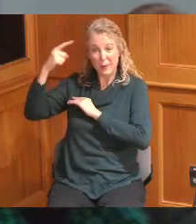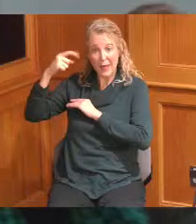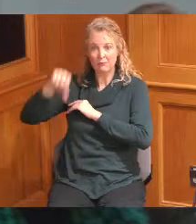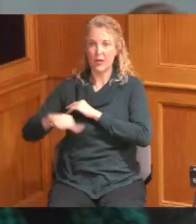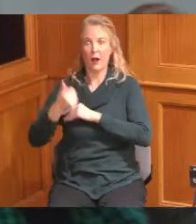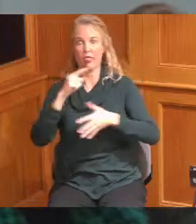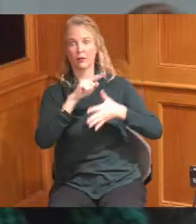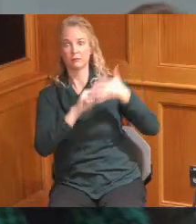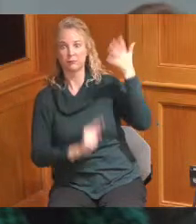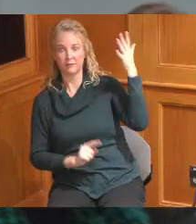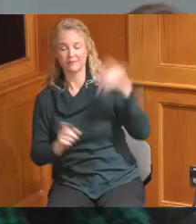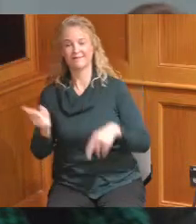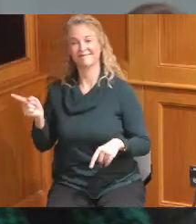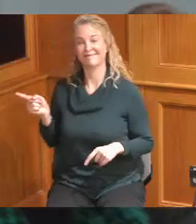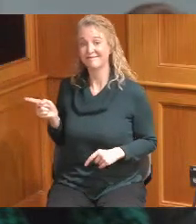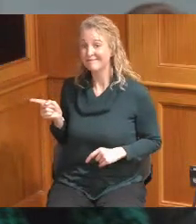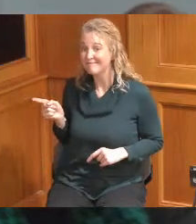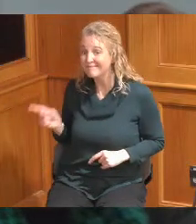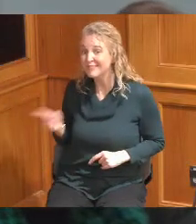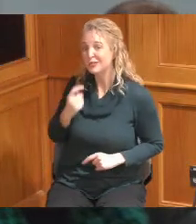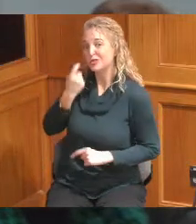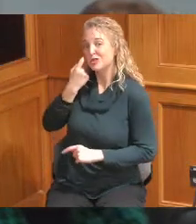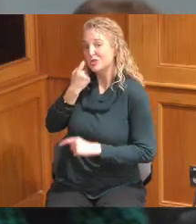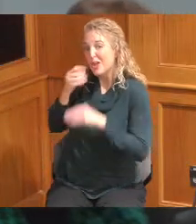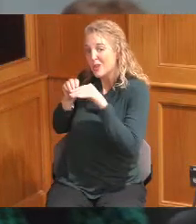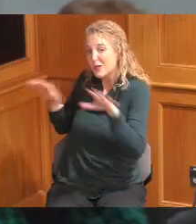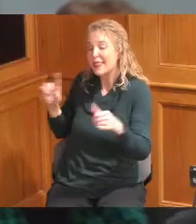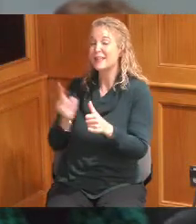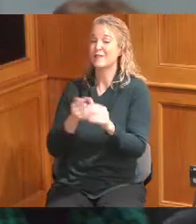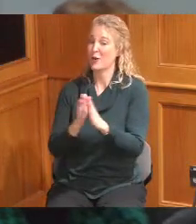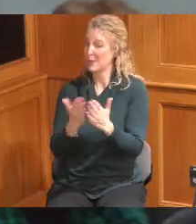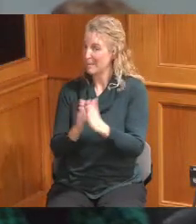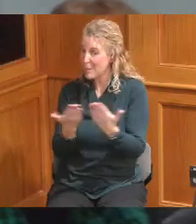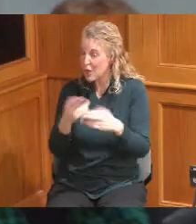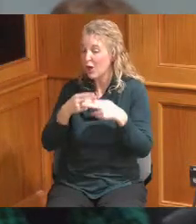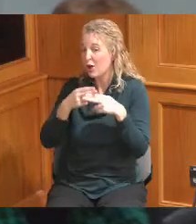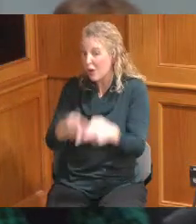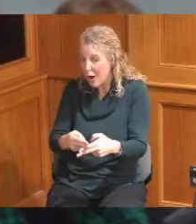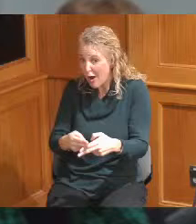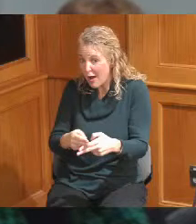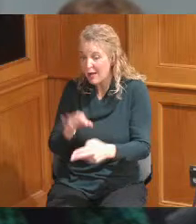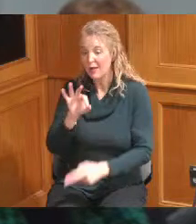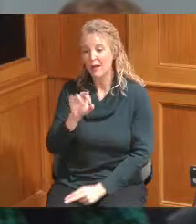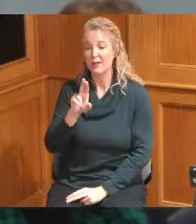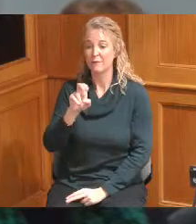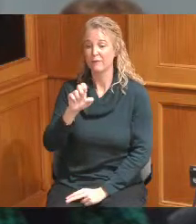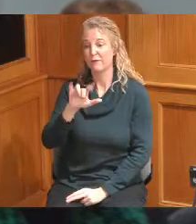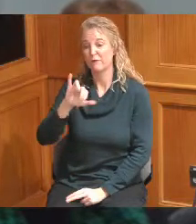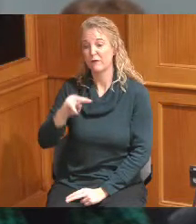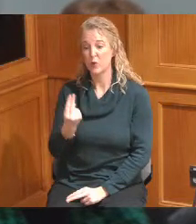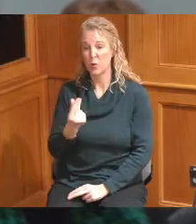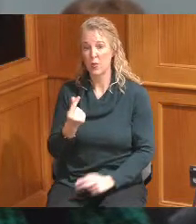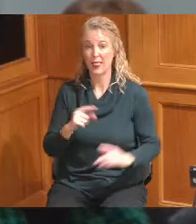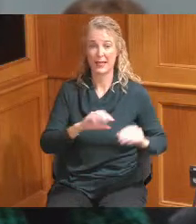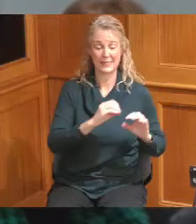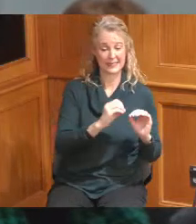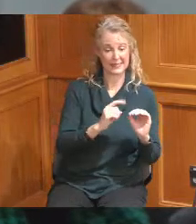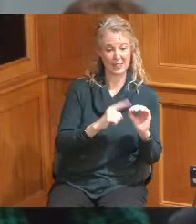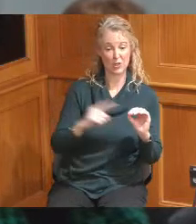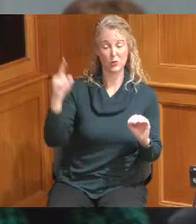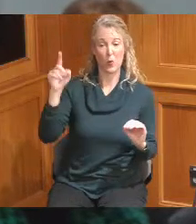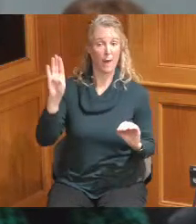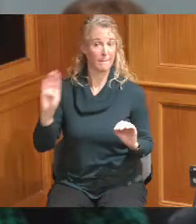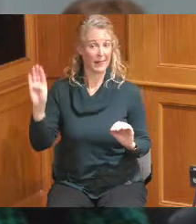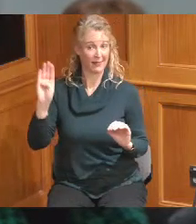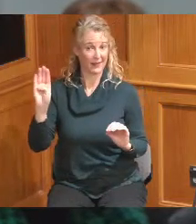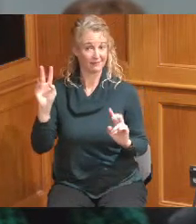others. Whereas Mr. Hightower just released his first book entitled Fueling from Zero to 1